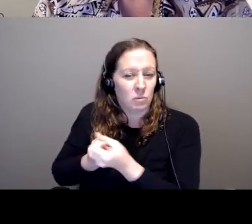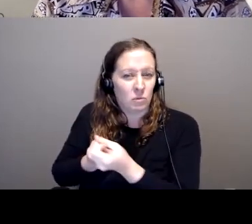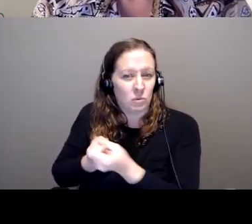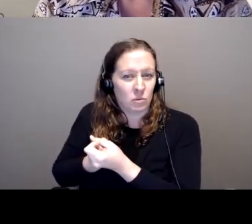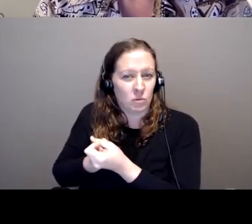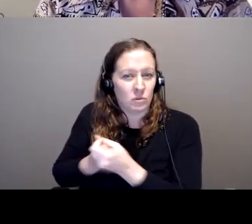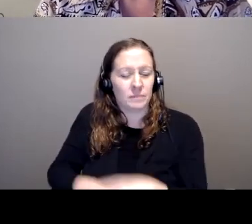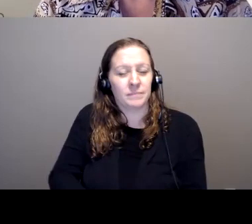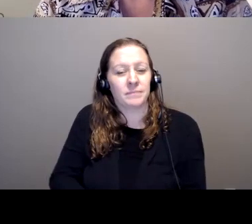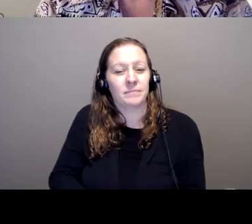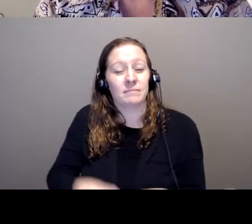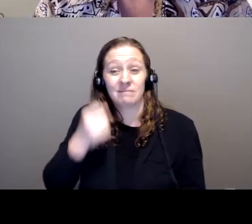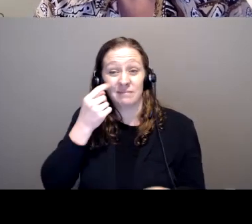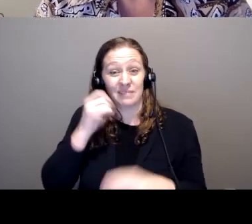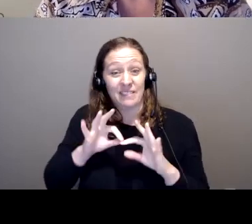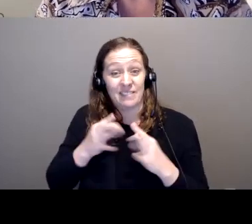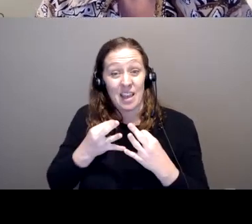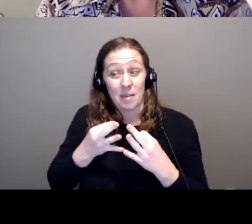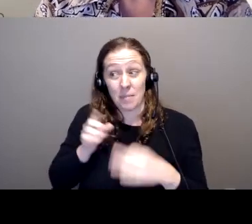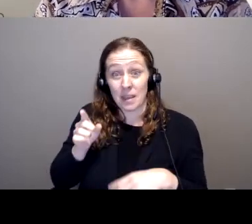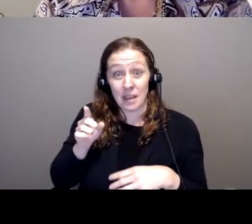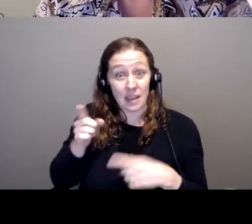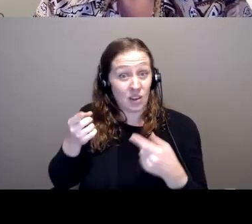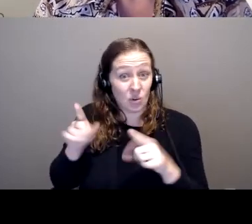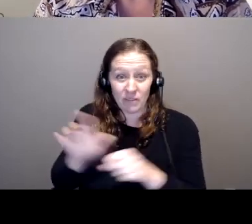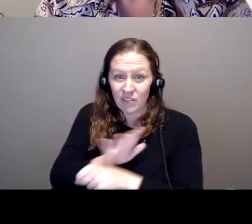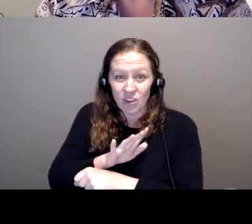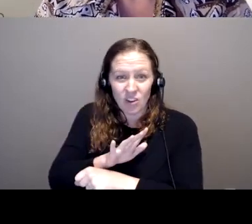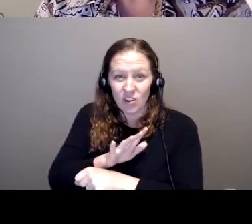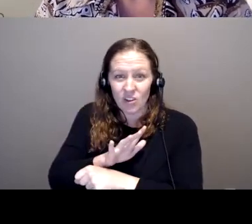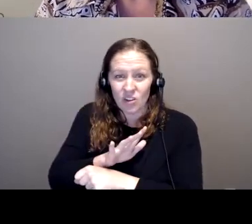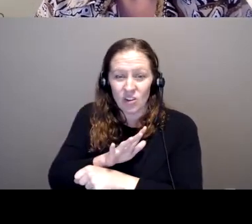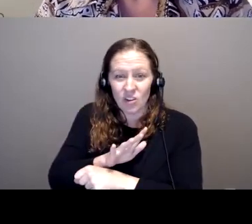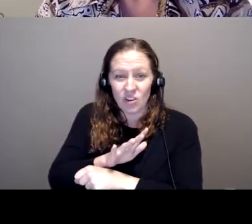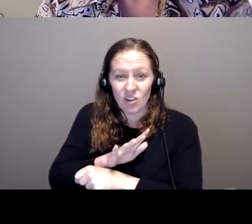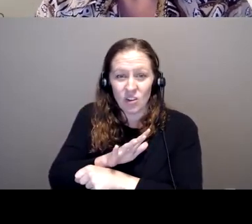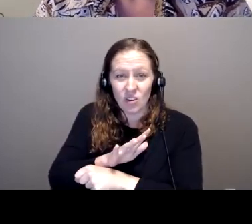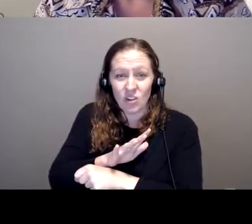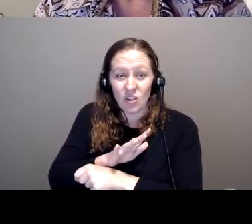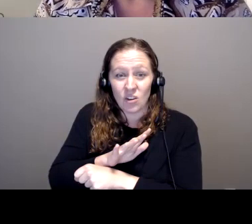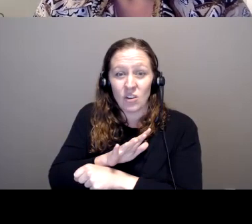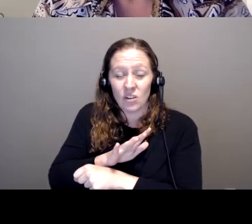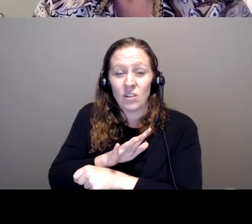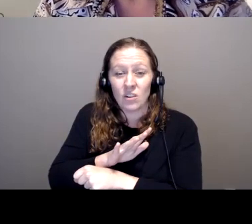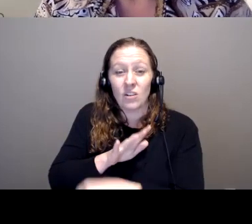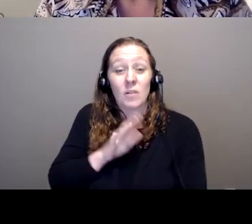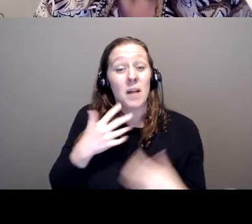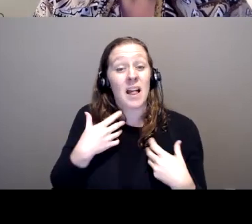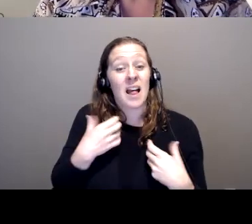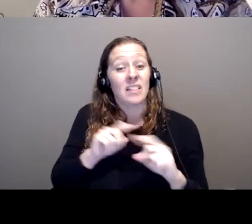was divided about information that was shared with them by the health